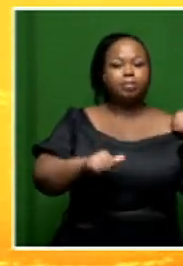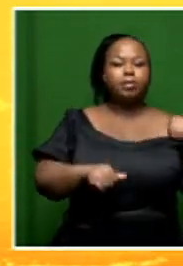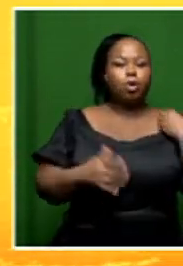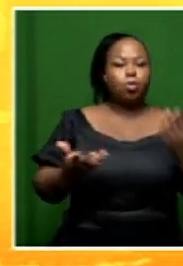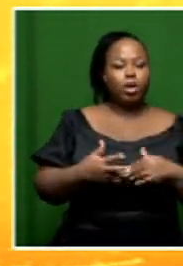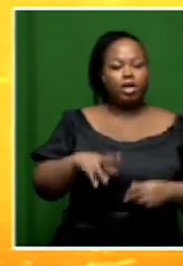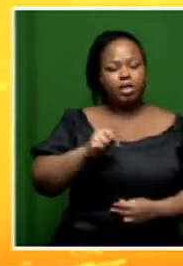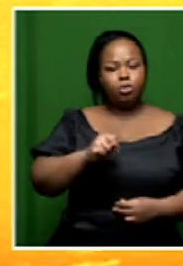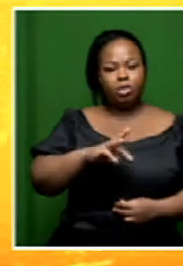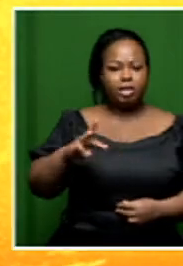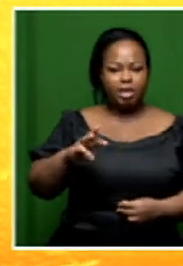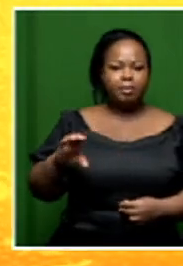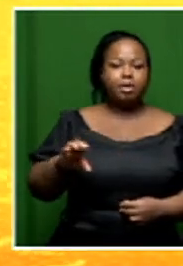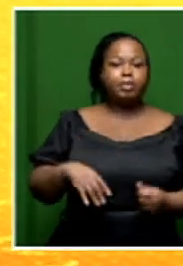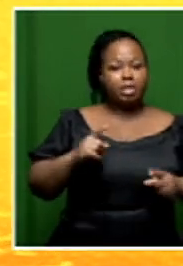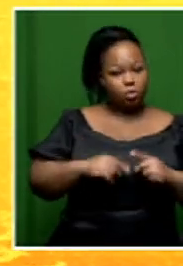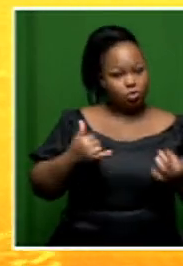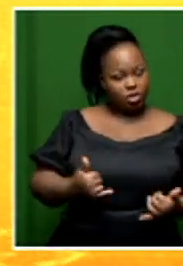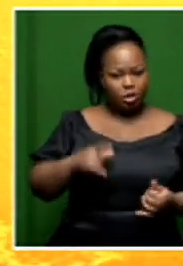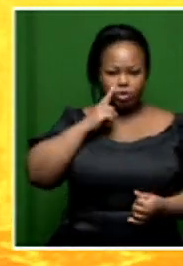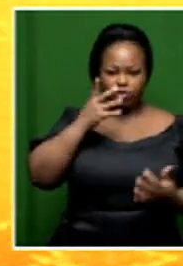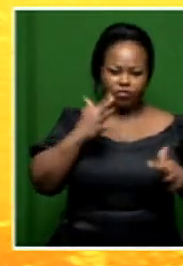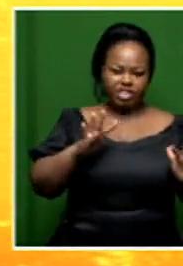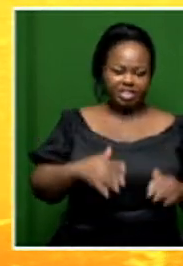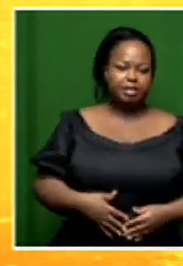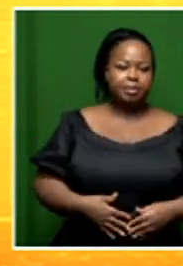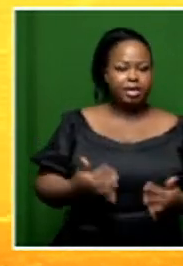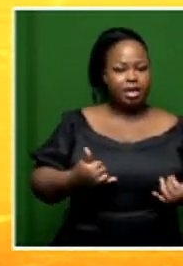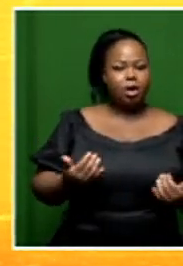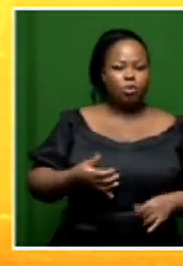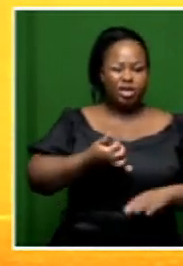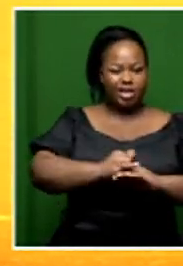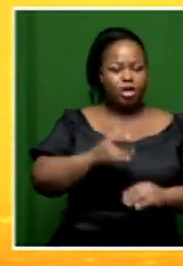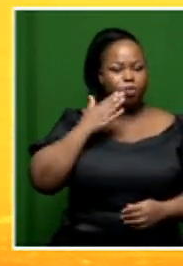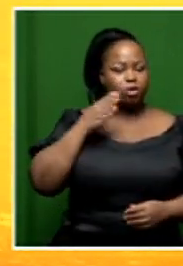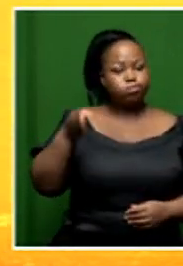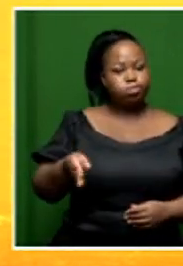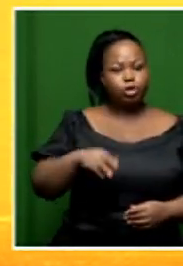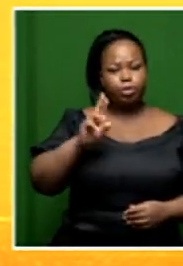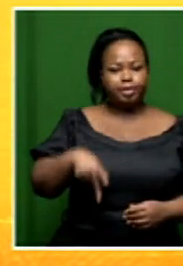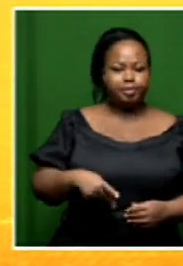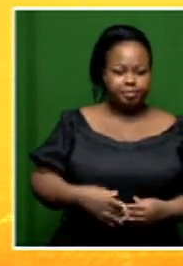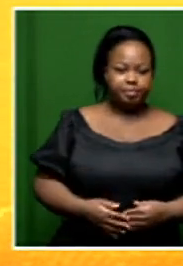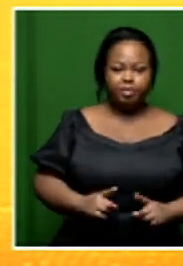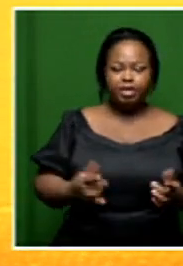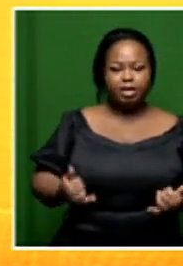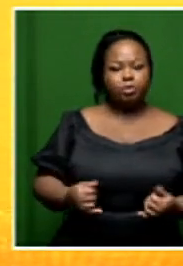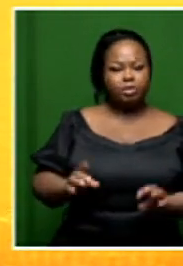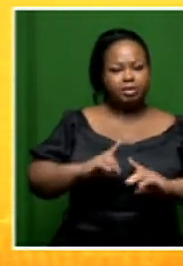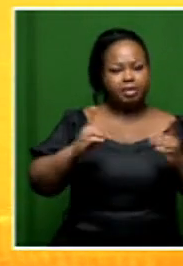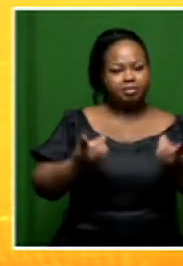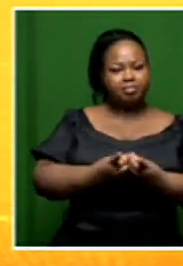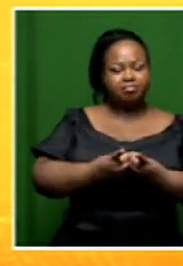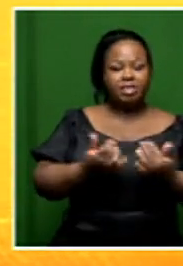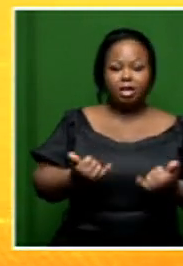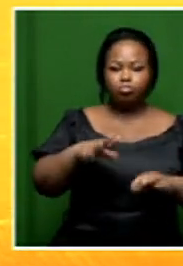analog transmitter in the Northern Cape, and we actually witnessed that in our earlier crossing to Upington. Now, the switch off is